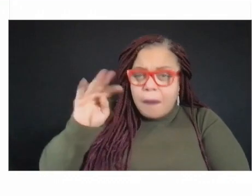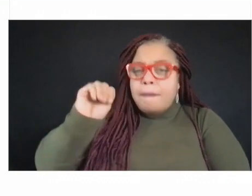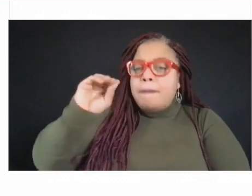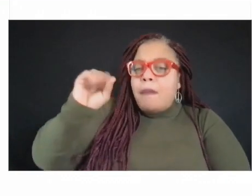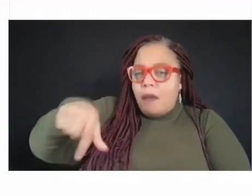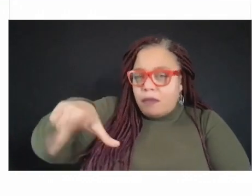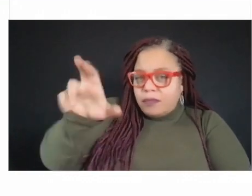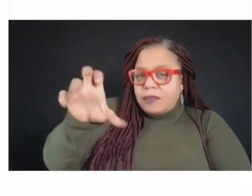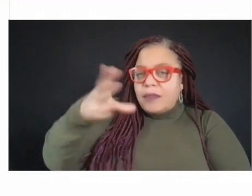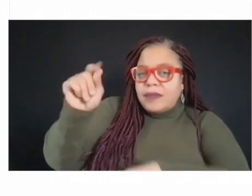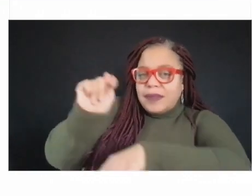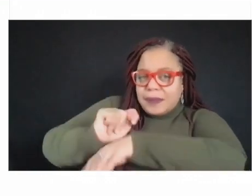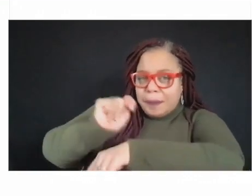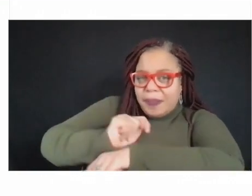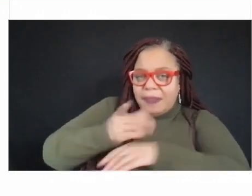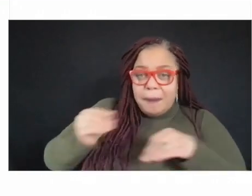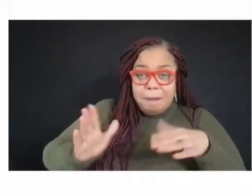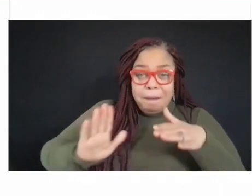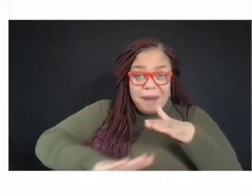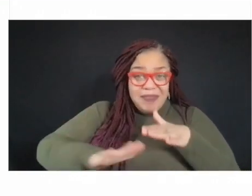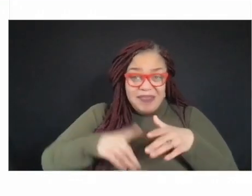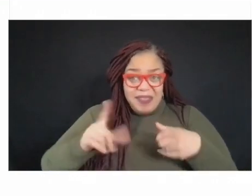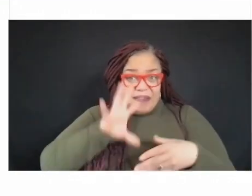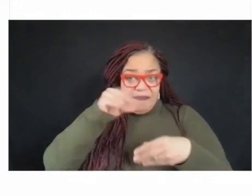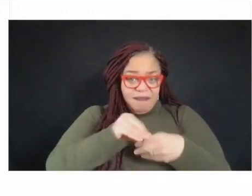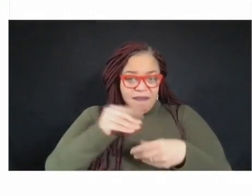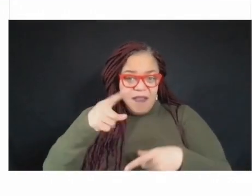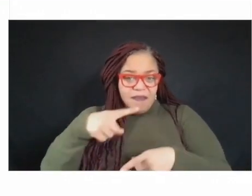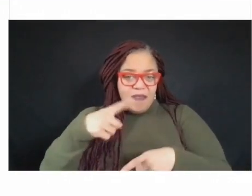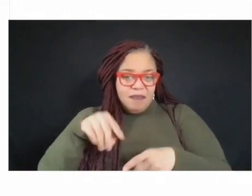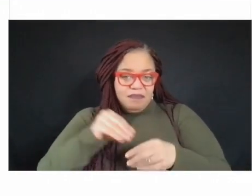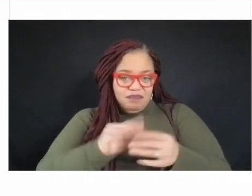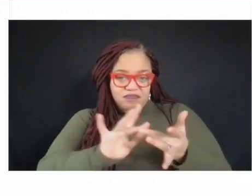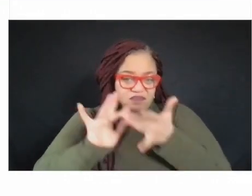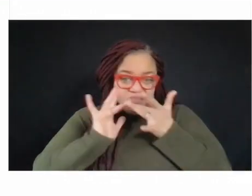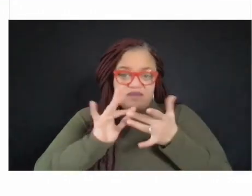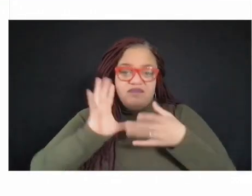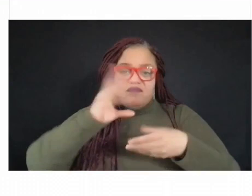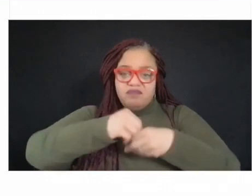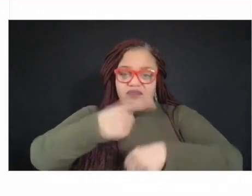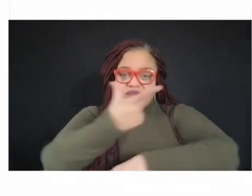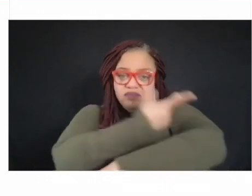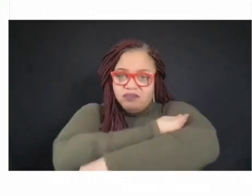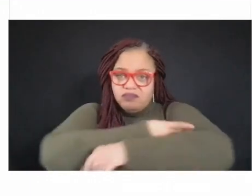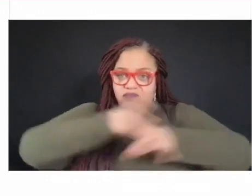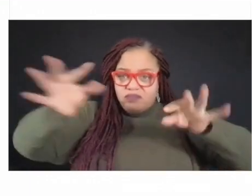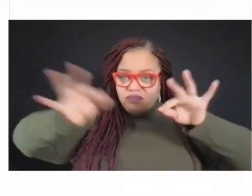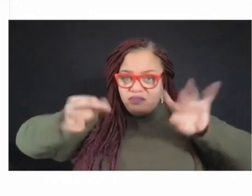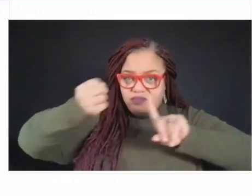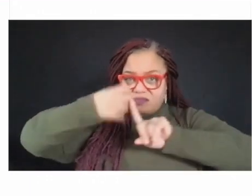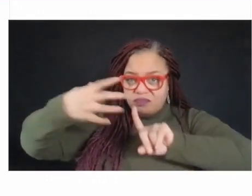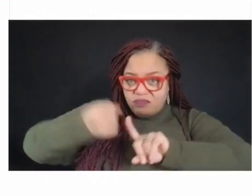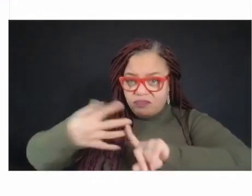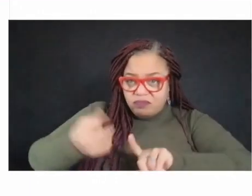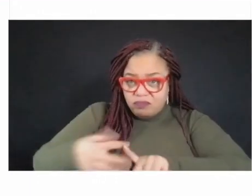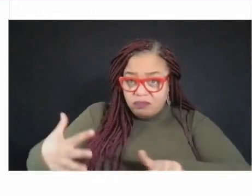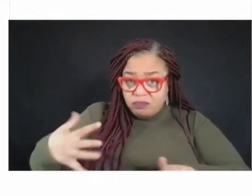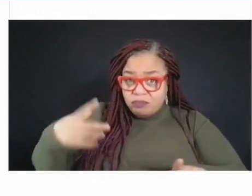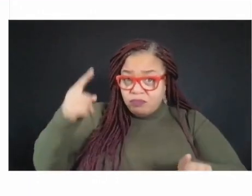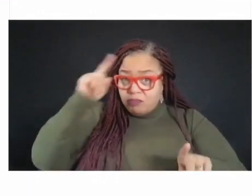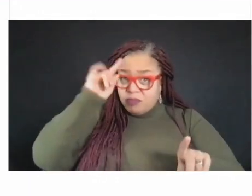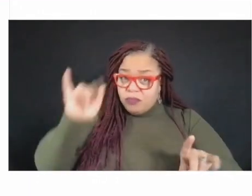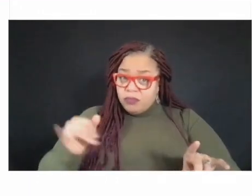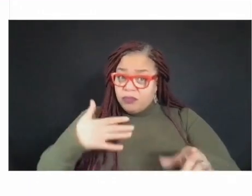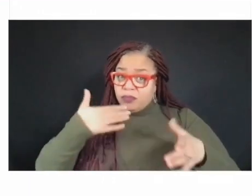thought that was a very, very good idea, in the sense that you're sort of stepping out of the way as, in this case,